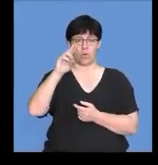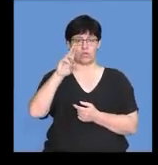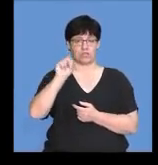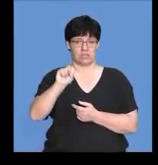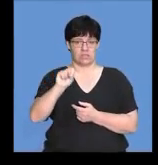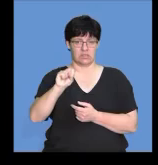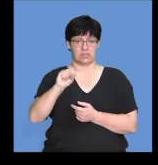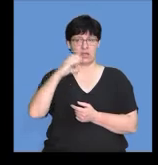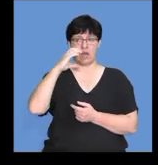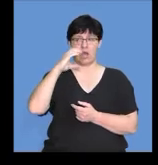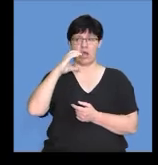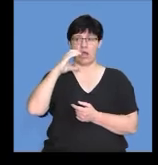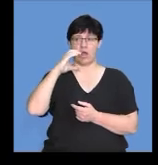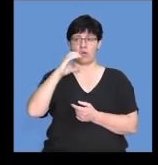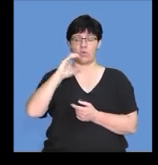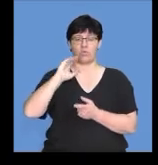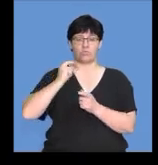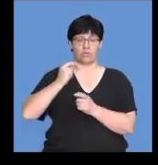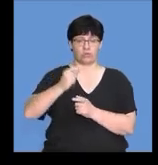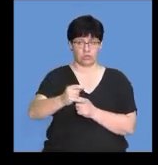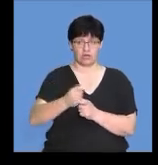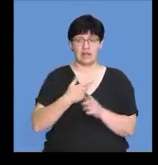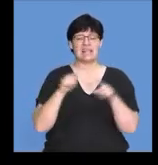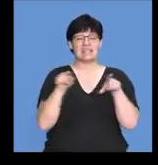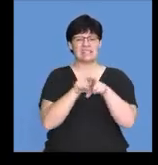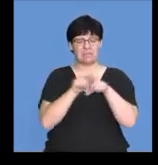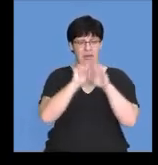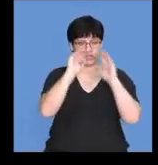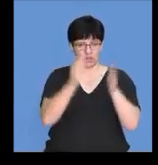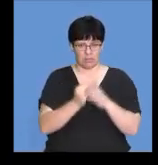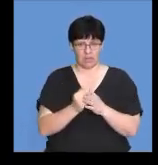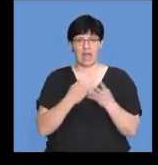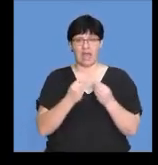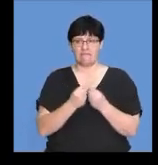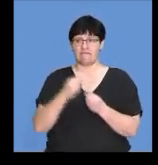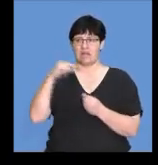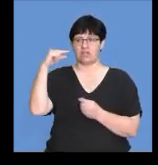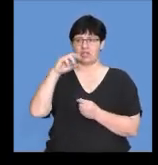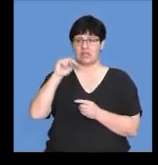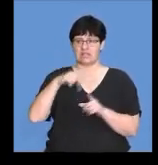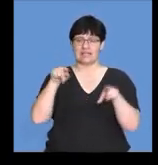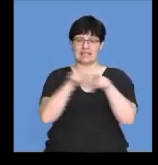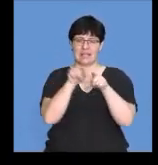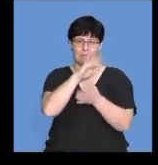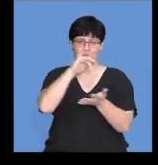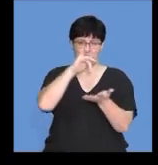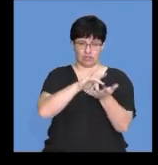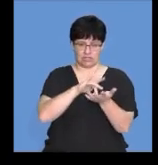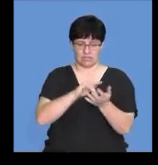of homologous chromosomes, remember, similar shape and having genes at the similar position.